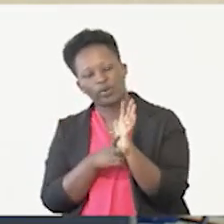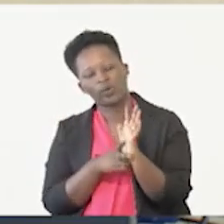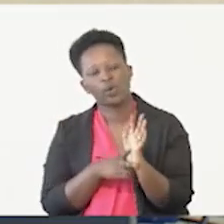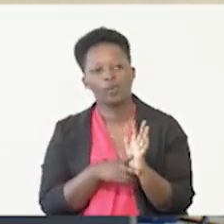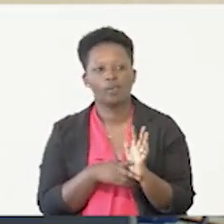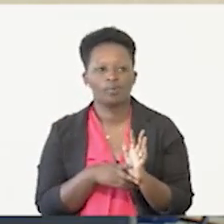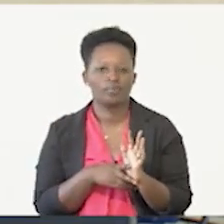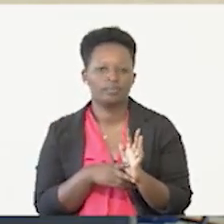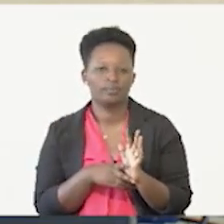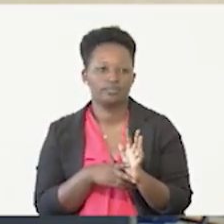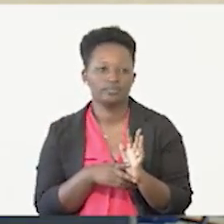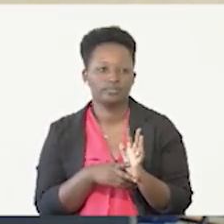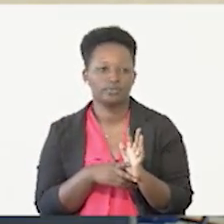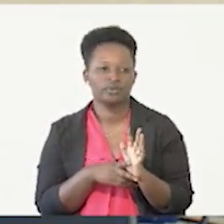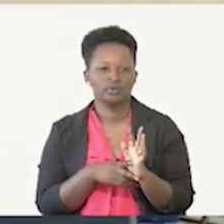that gives you